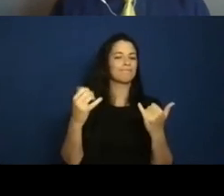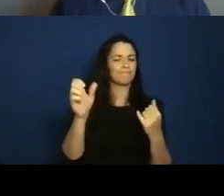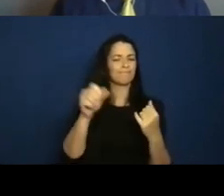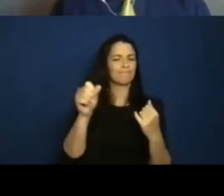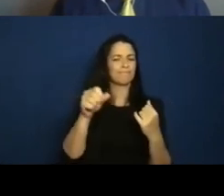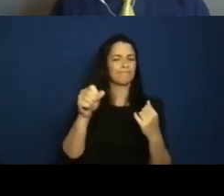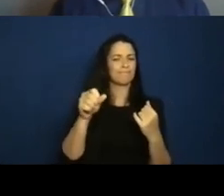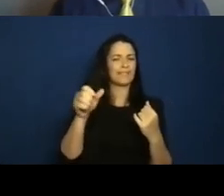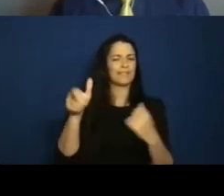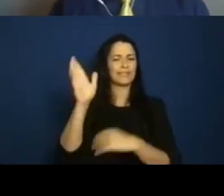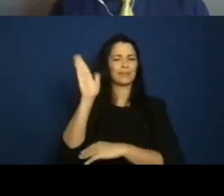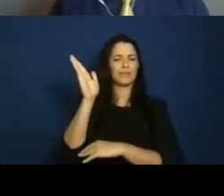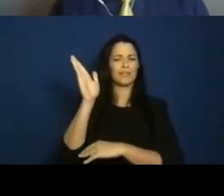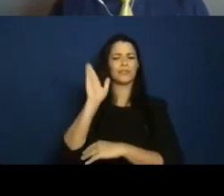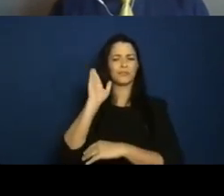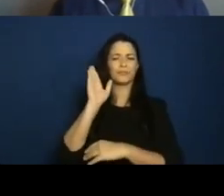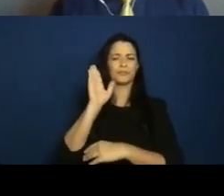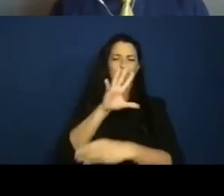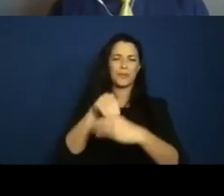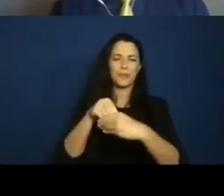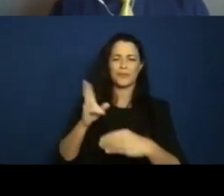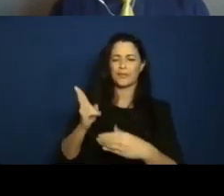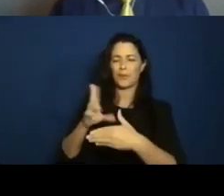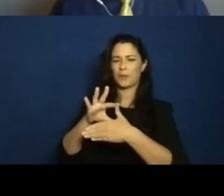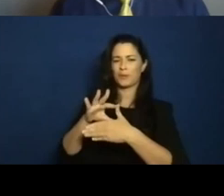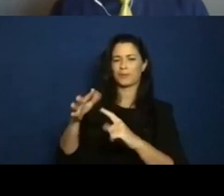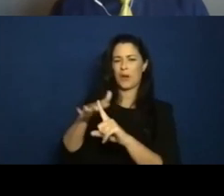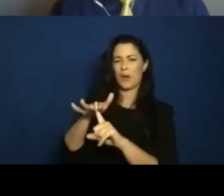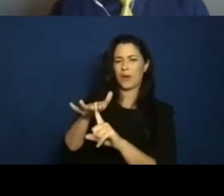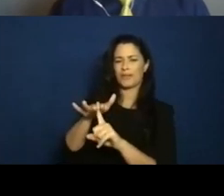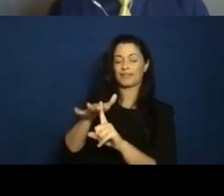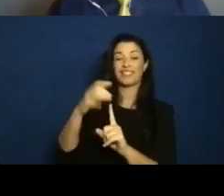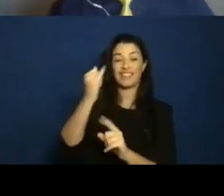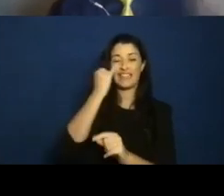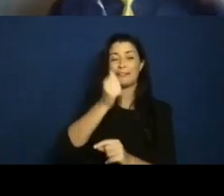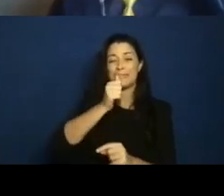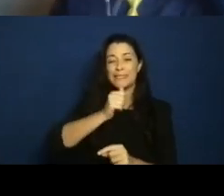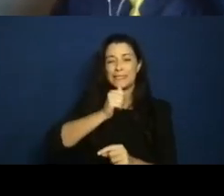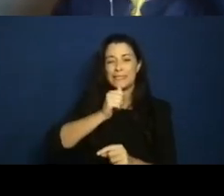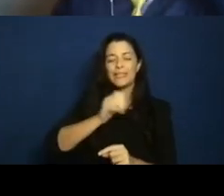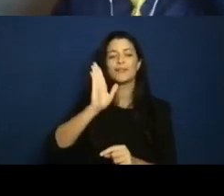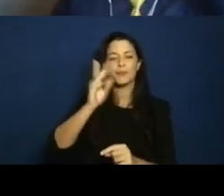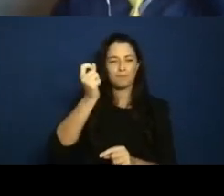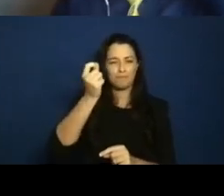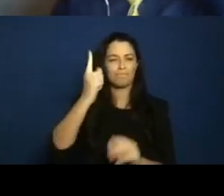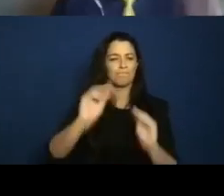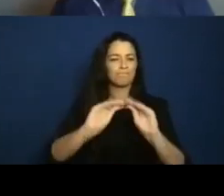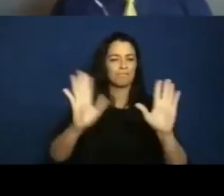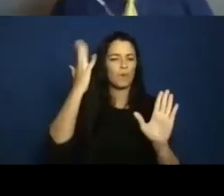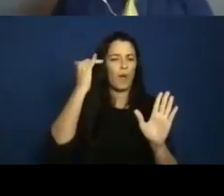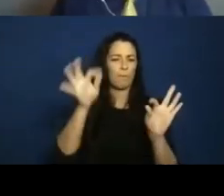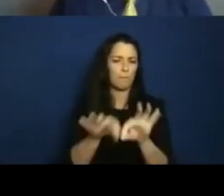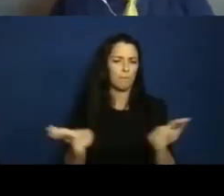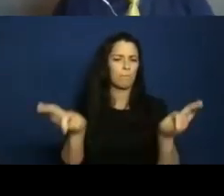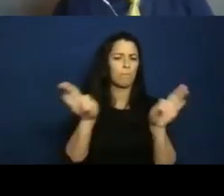So if you get through that portion of it with me, I think you'll see the value of why it's important, I think, to, at this moment in